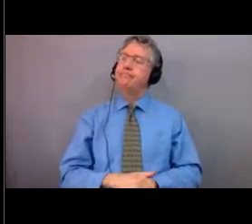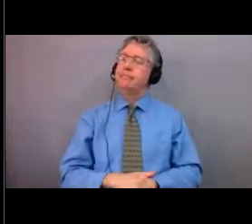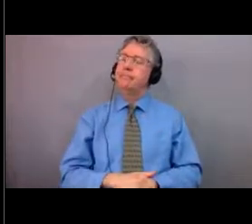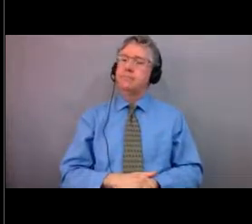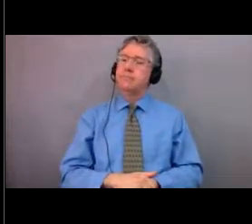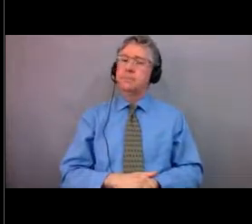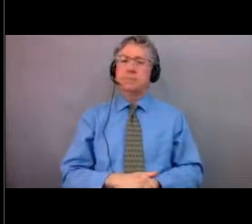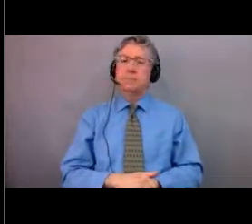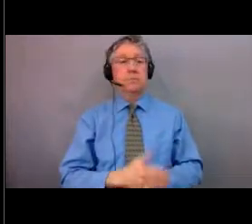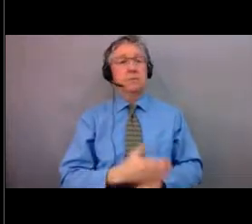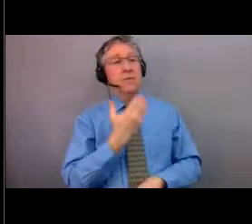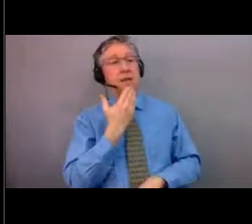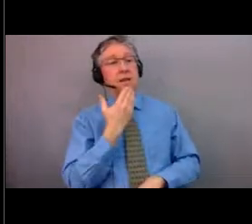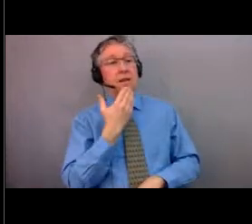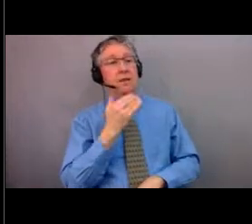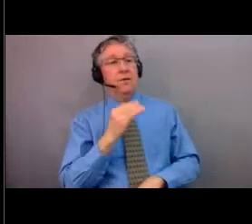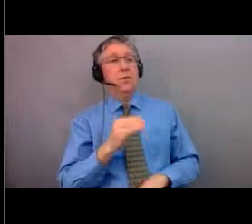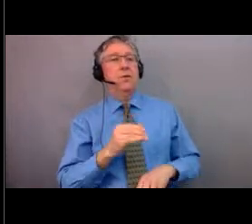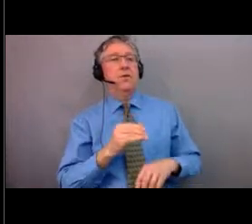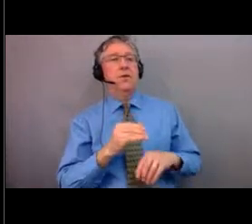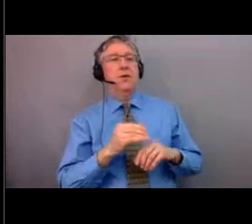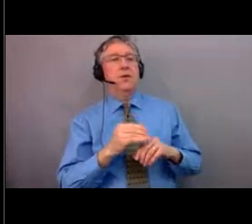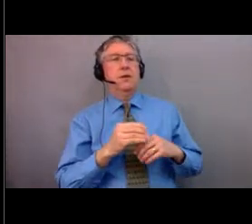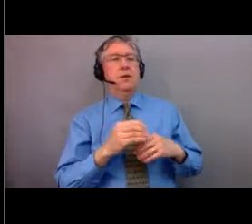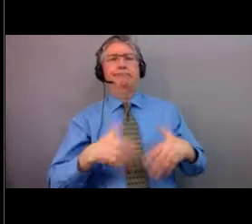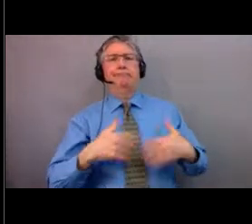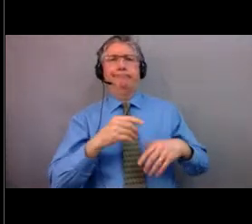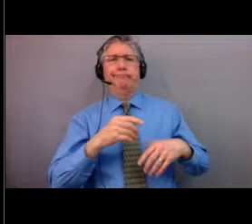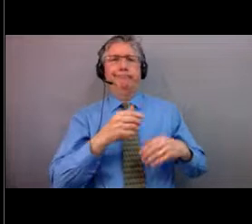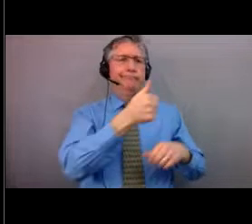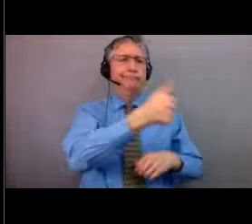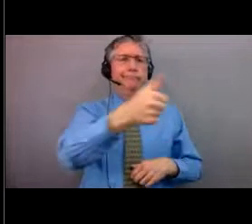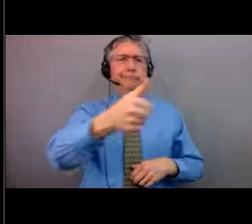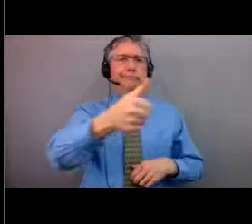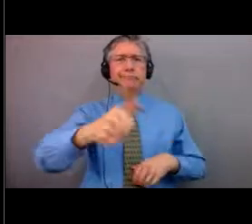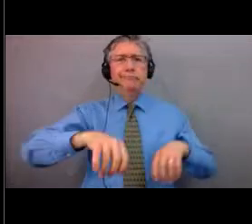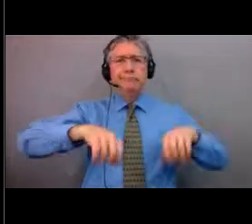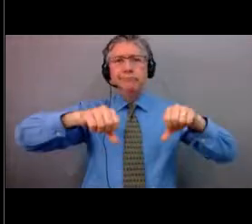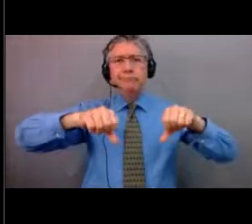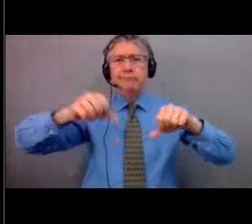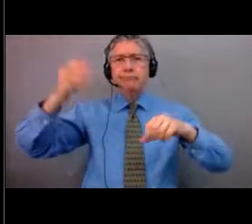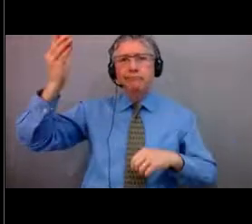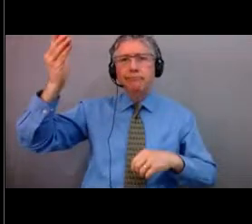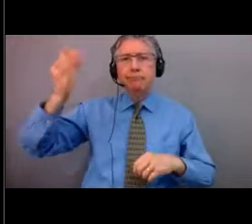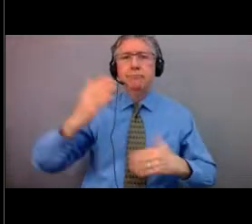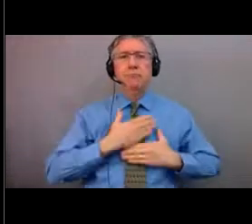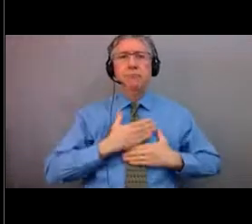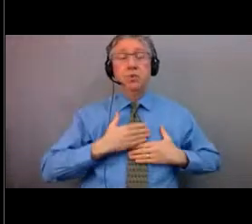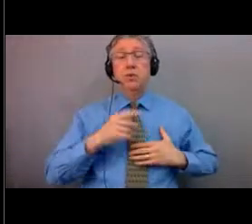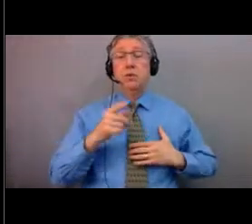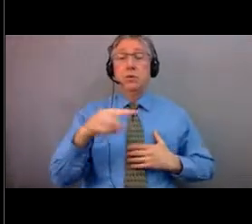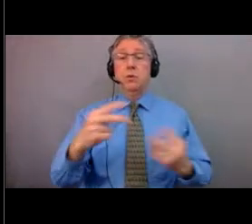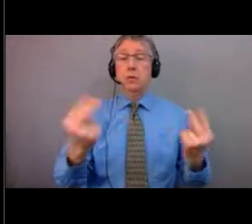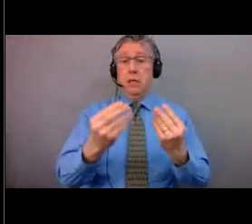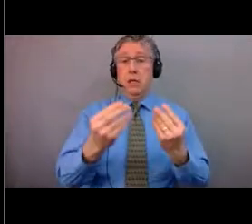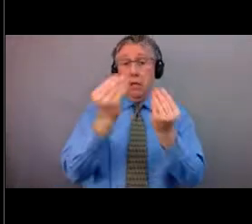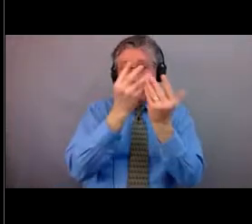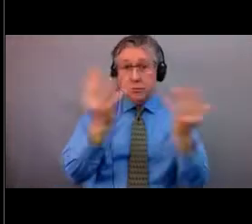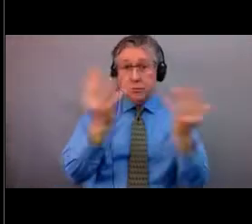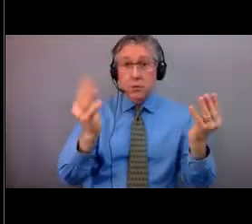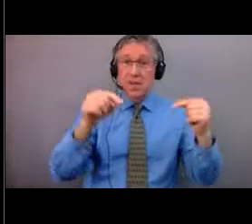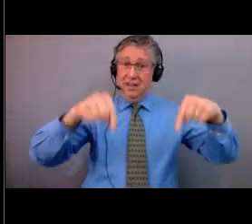Thanks, Ayumi. Thanks again to everyone for presenting and for all of our attendees for being here. I just want to remind everyone we did record this, so if you